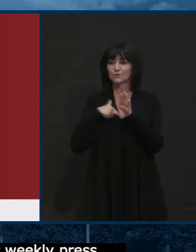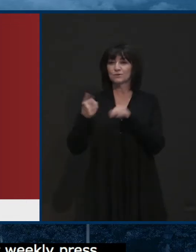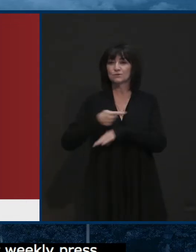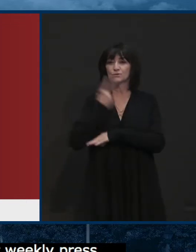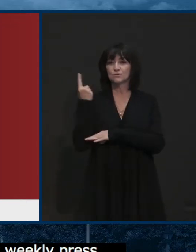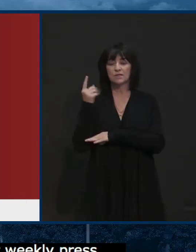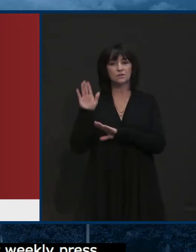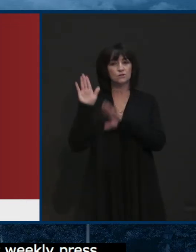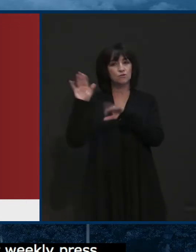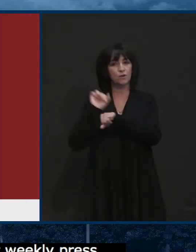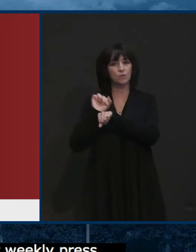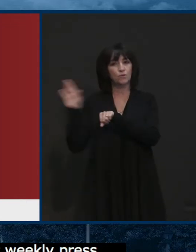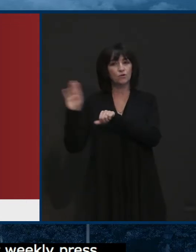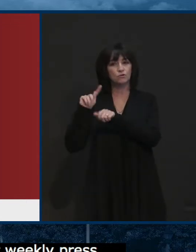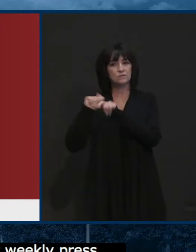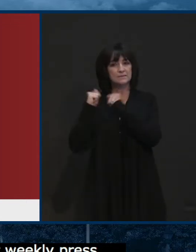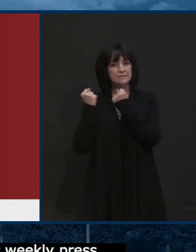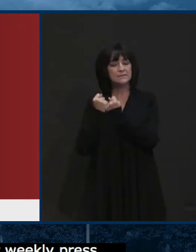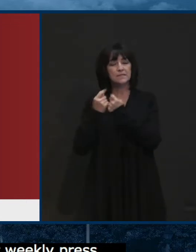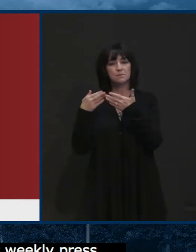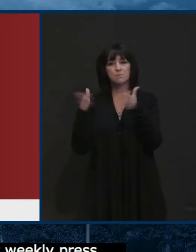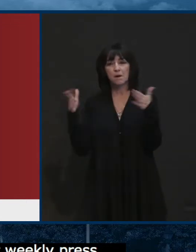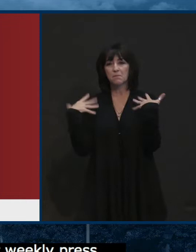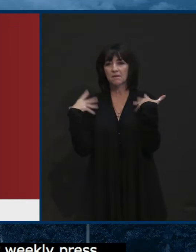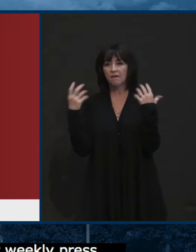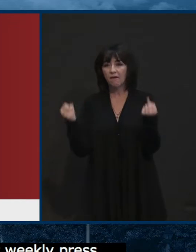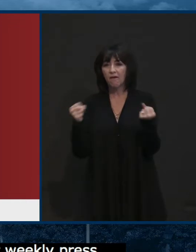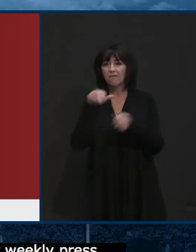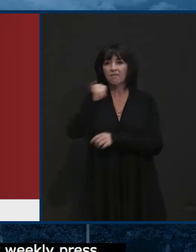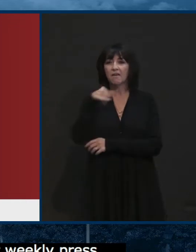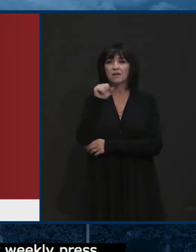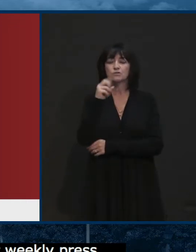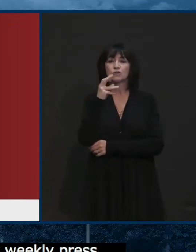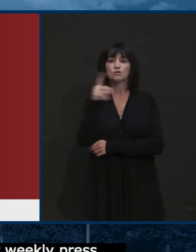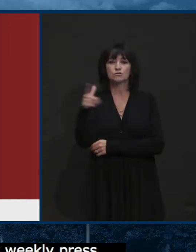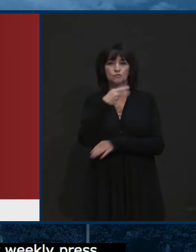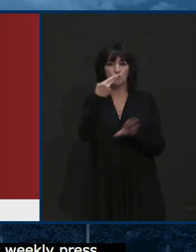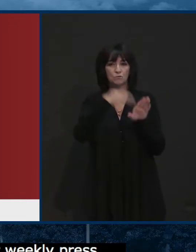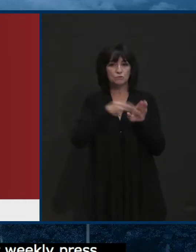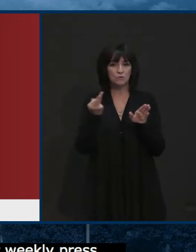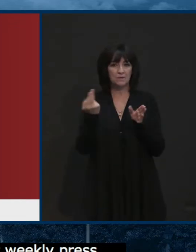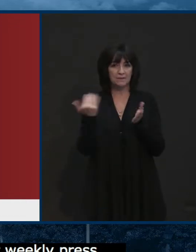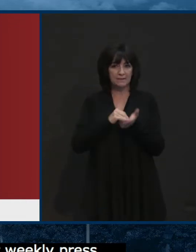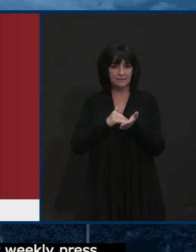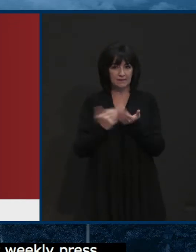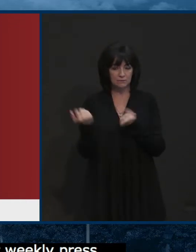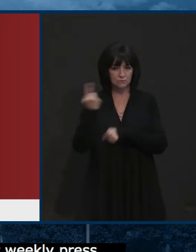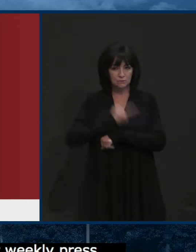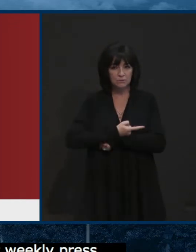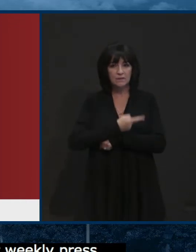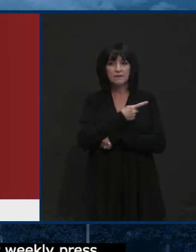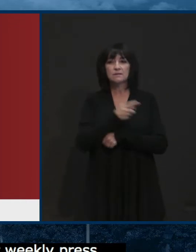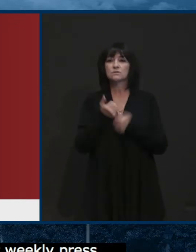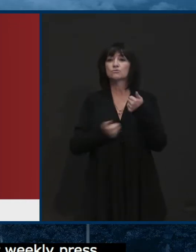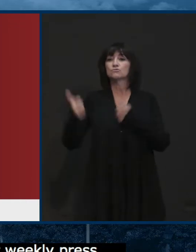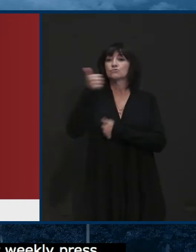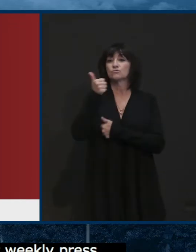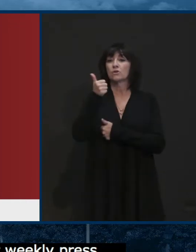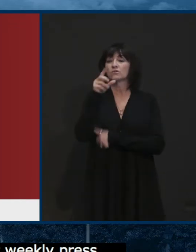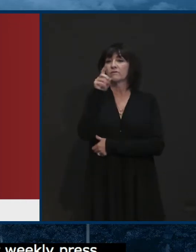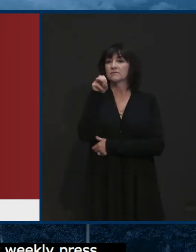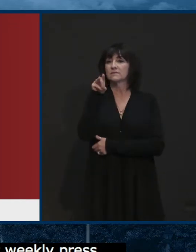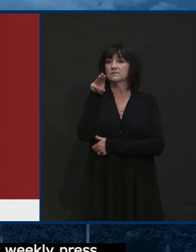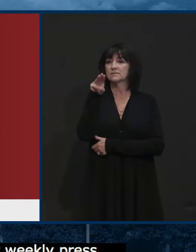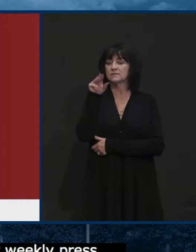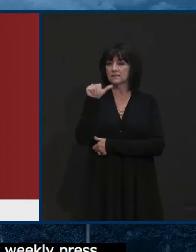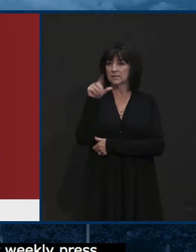work of your team at Public Health. A.J. Schall is back with us again today as well, the Director of the Delaware Emergency Management